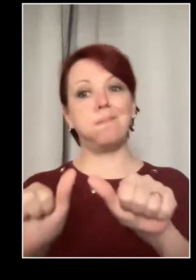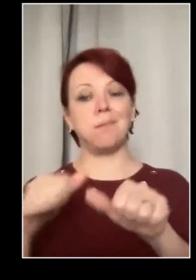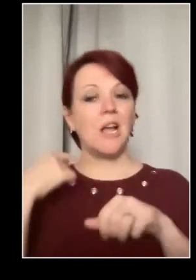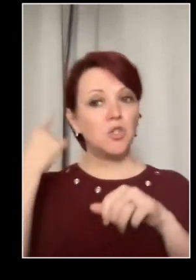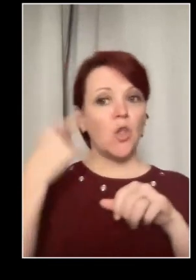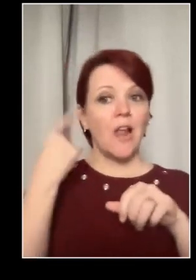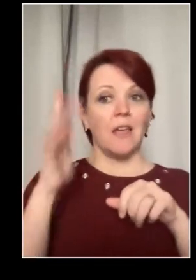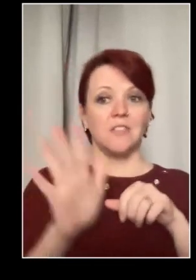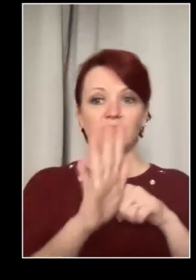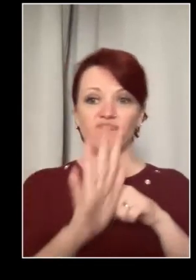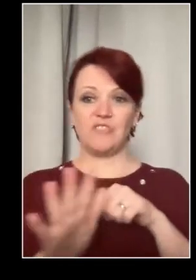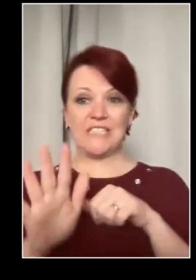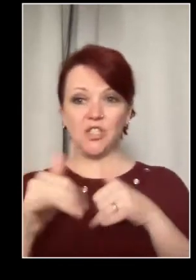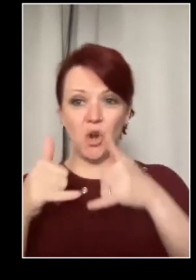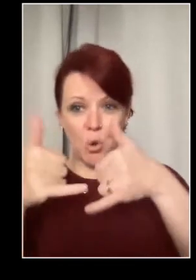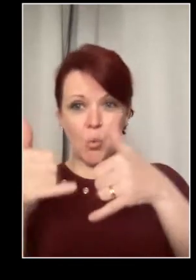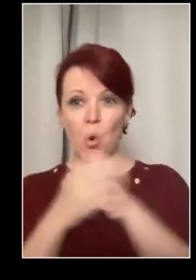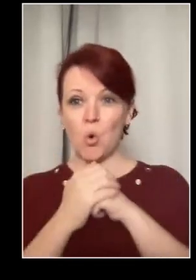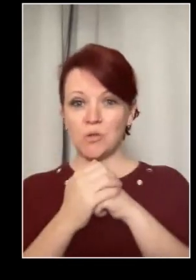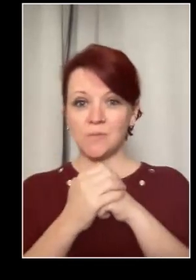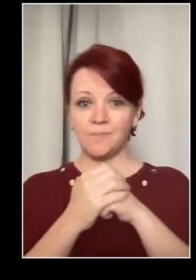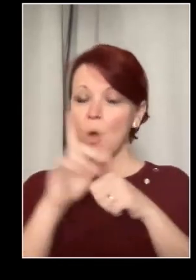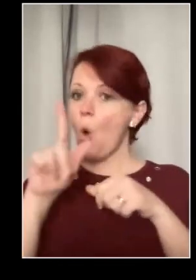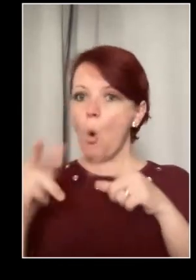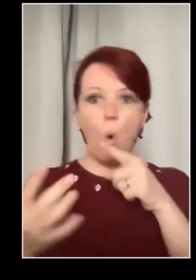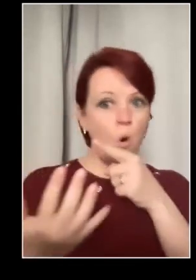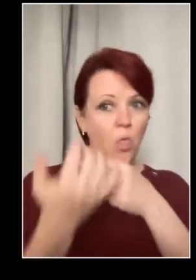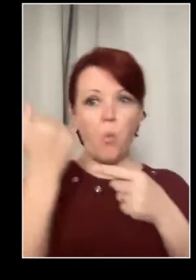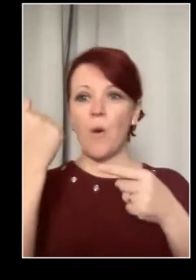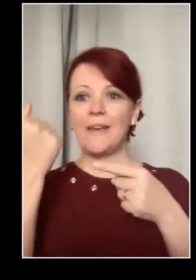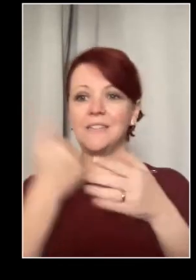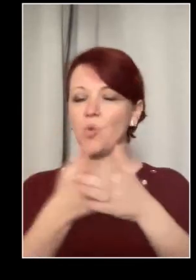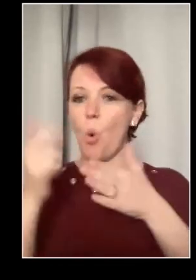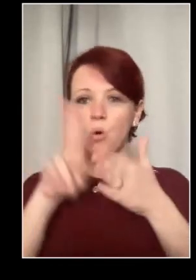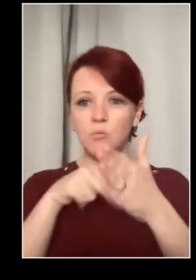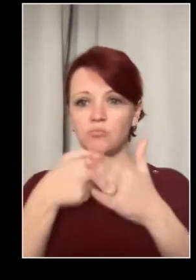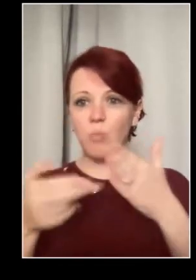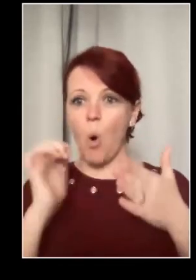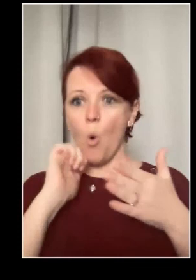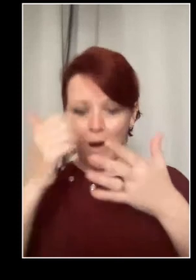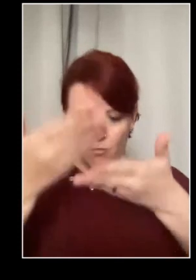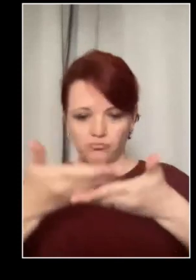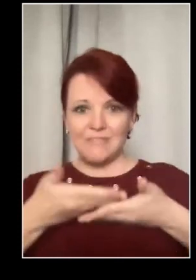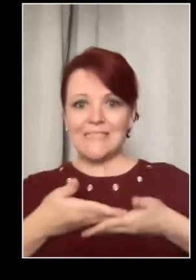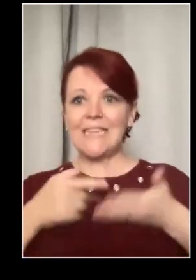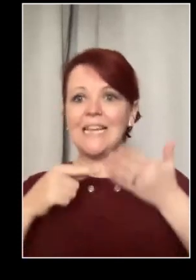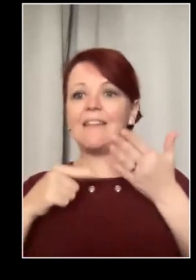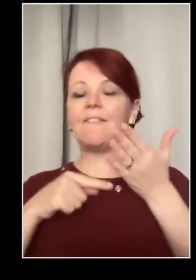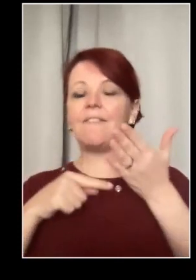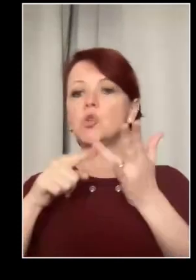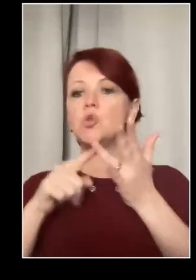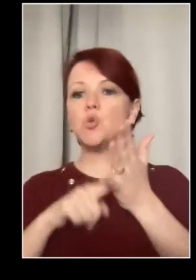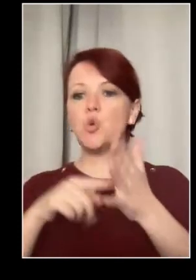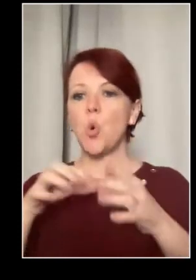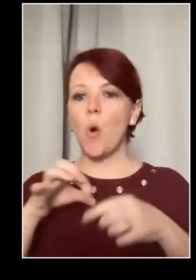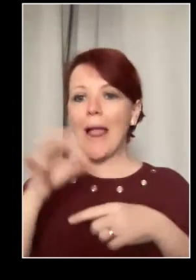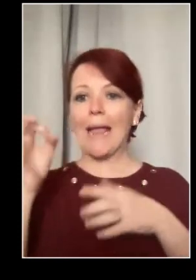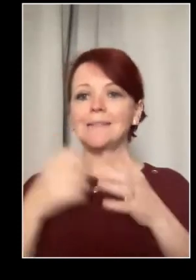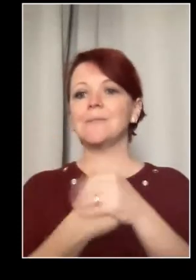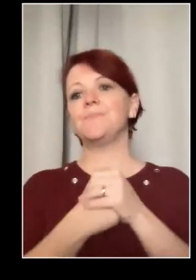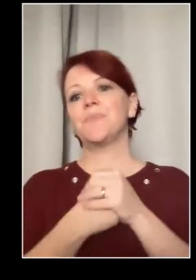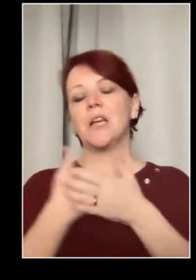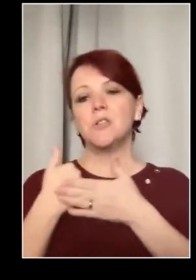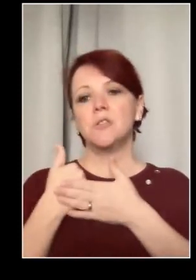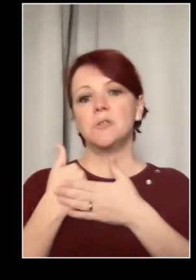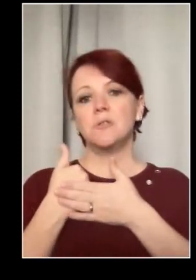Ceremony Awards. All the winners and highly commended here today will receive a toolkit to help promote their success. And of course, your trophies and certificates will